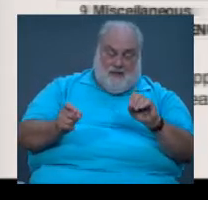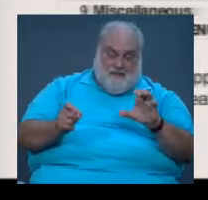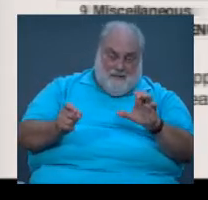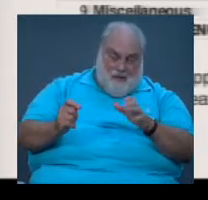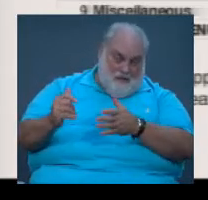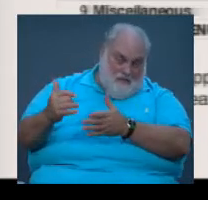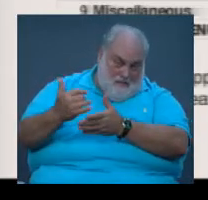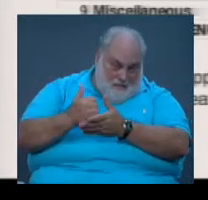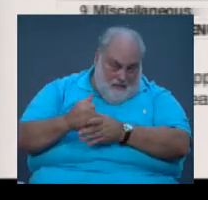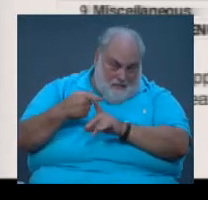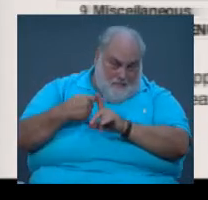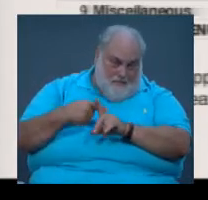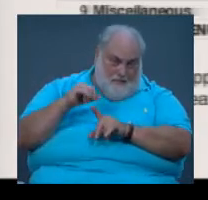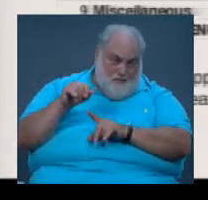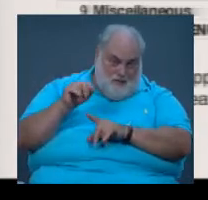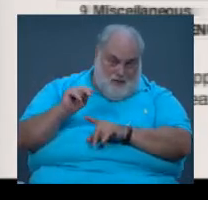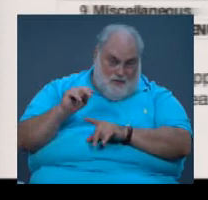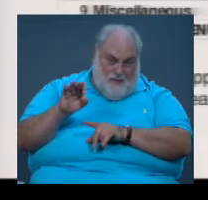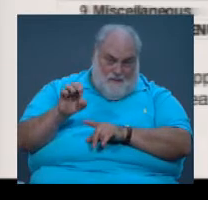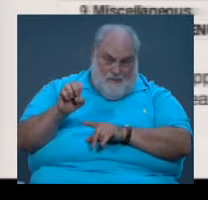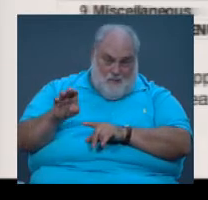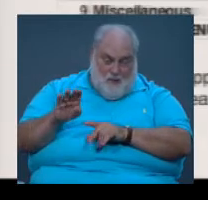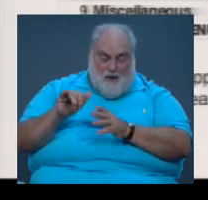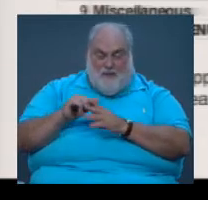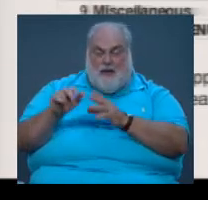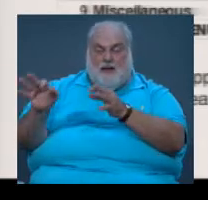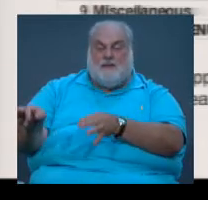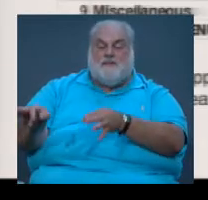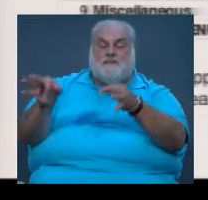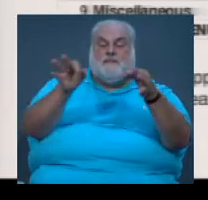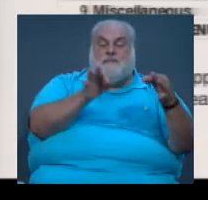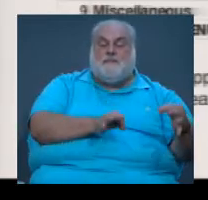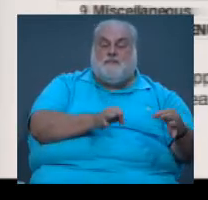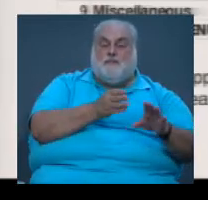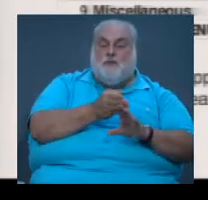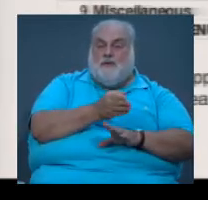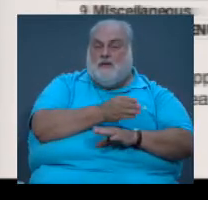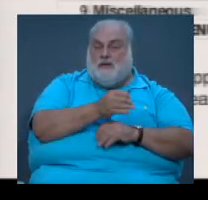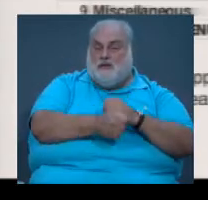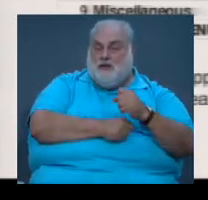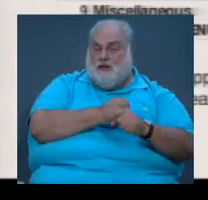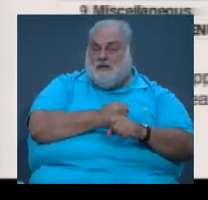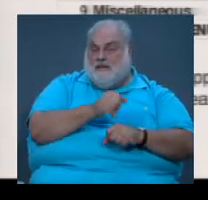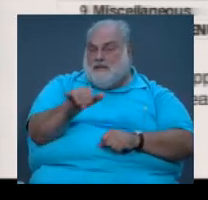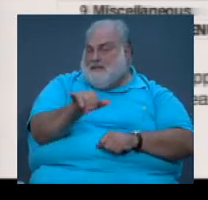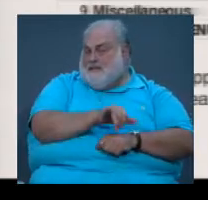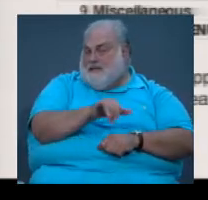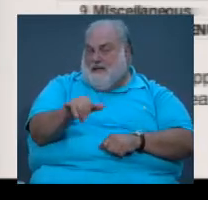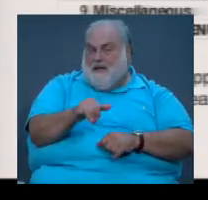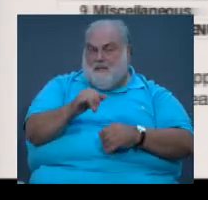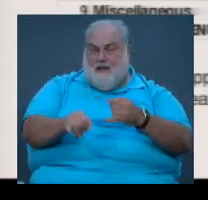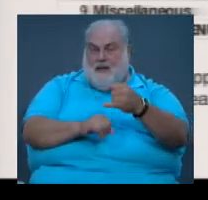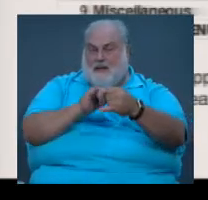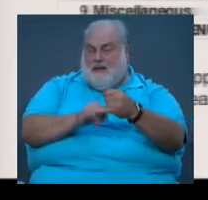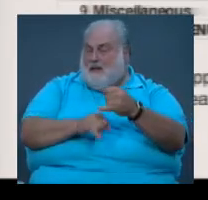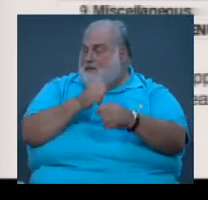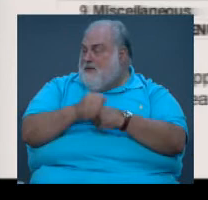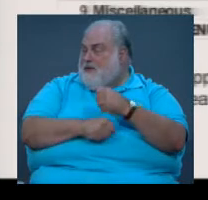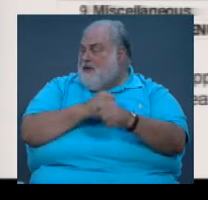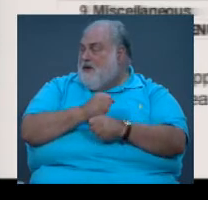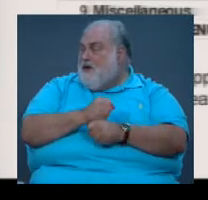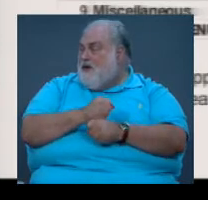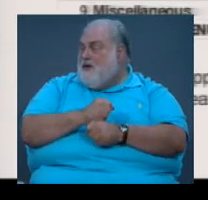then collected in January, February. Those revenues get pulled back to the previous year. Same thing happens at the end of each year. So we reverse